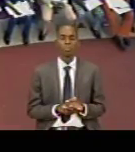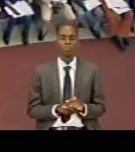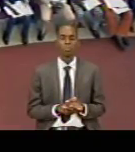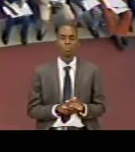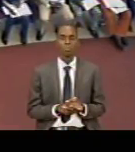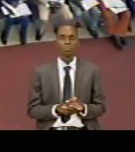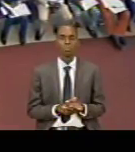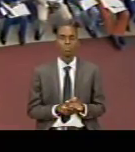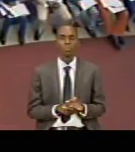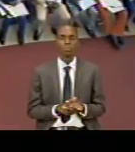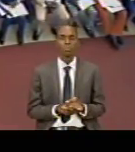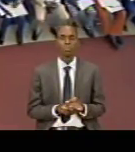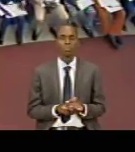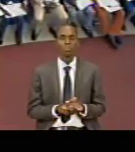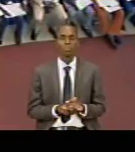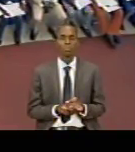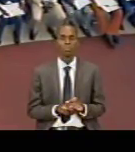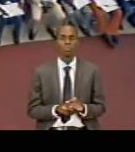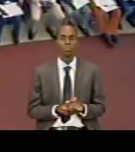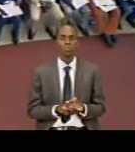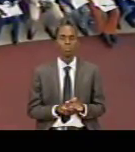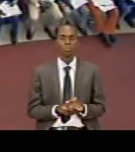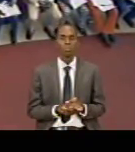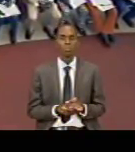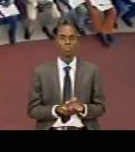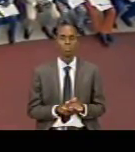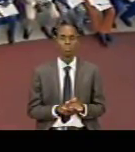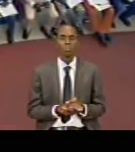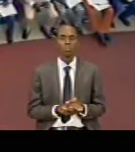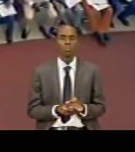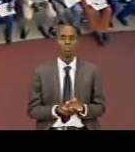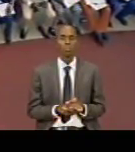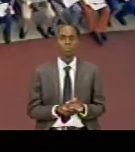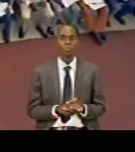volunteer on this side?